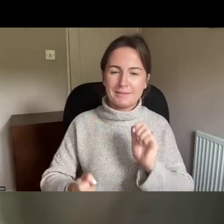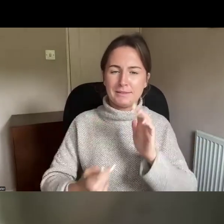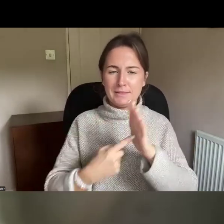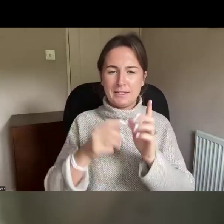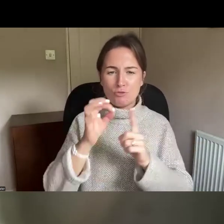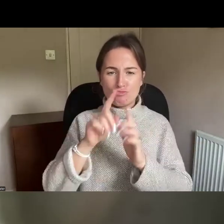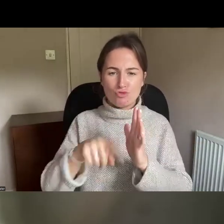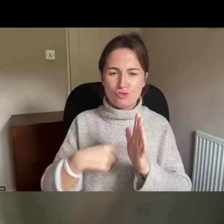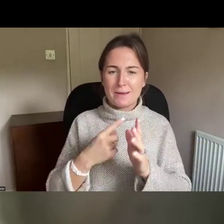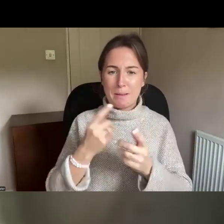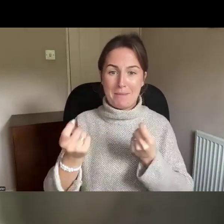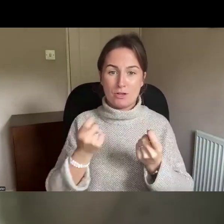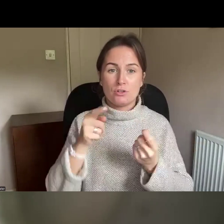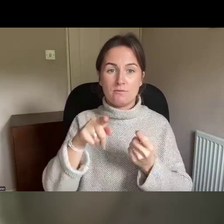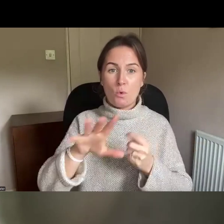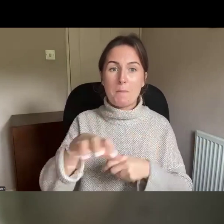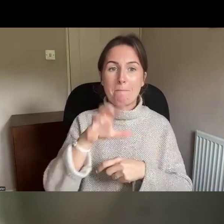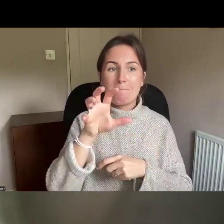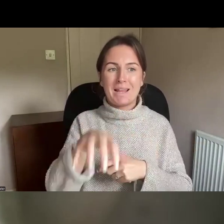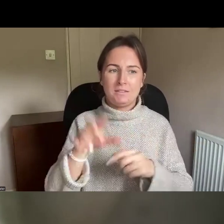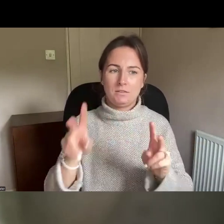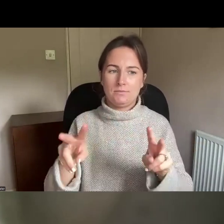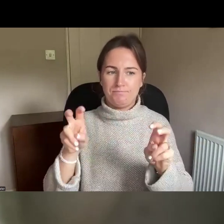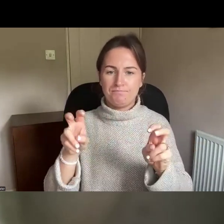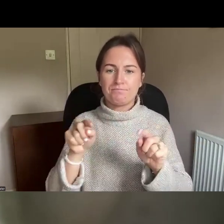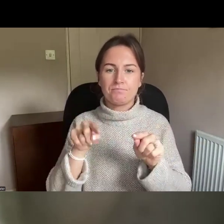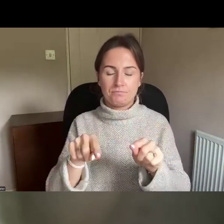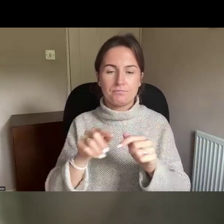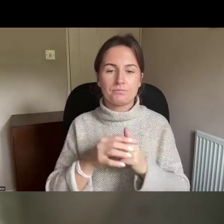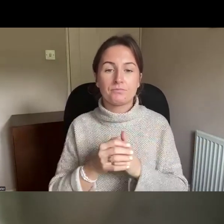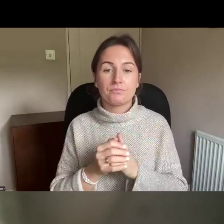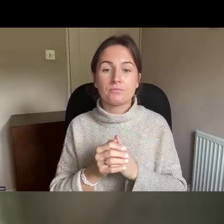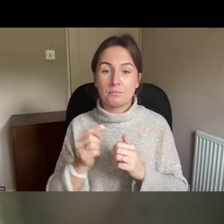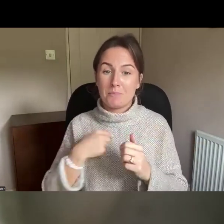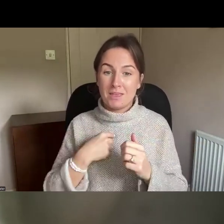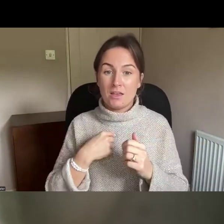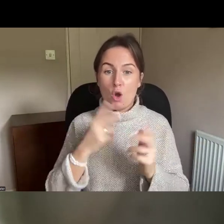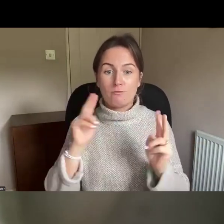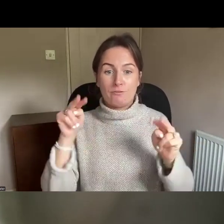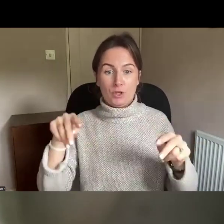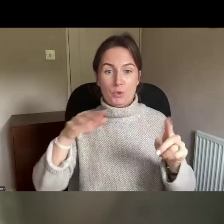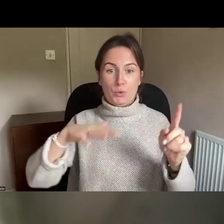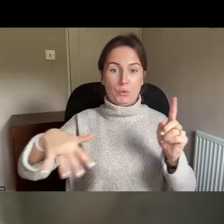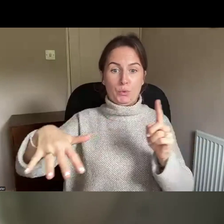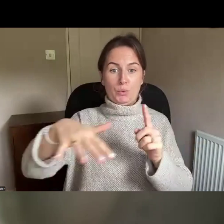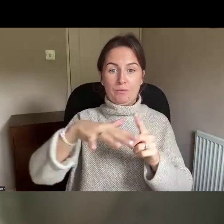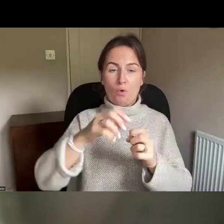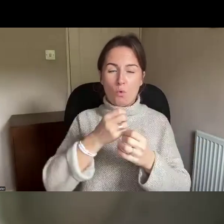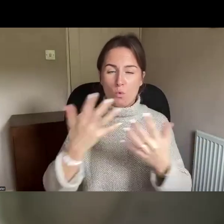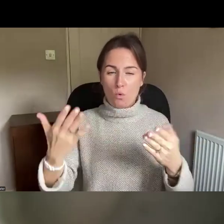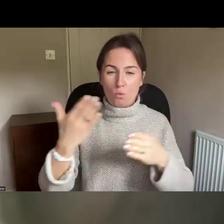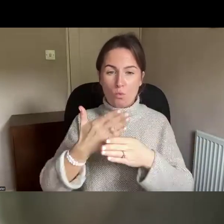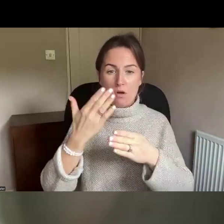for Place. So I have a national overview of all the work that falls under